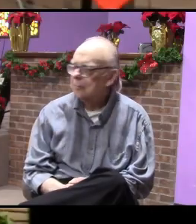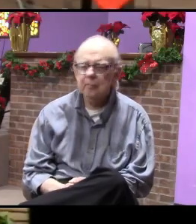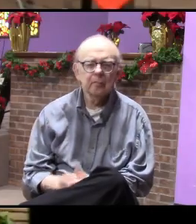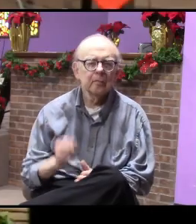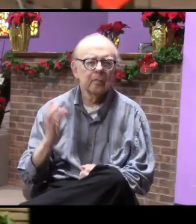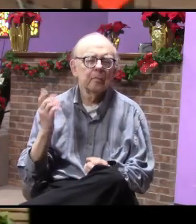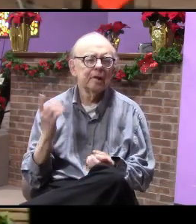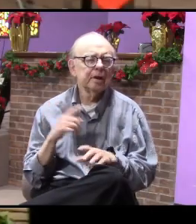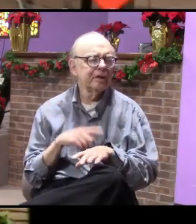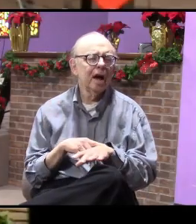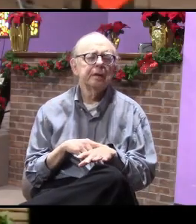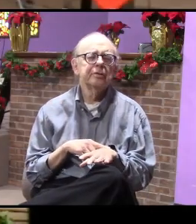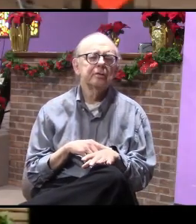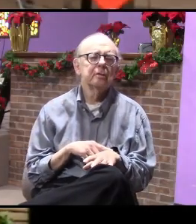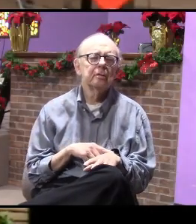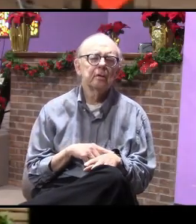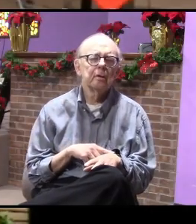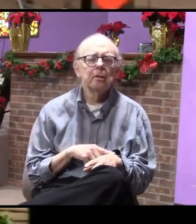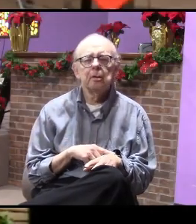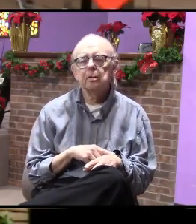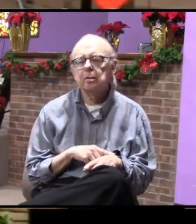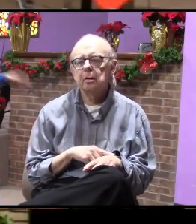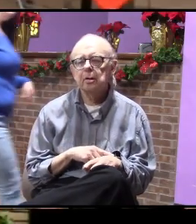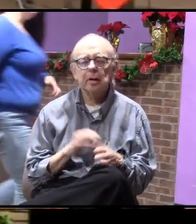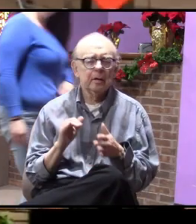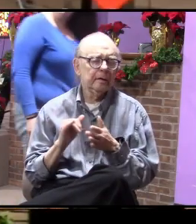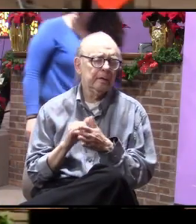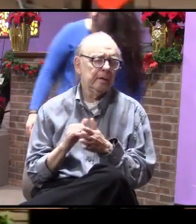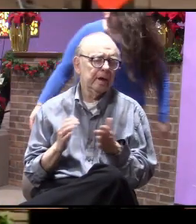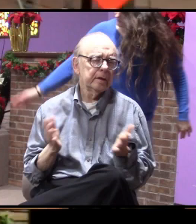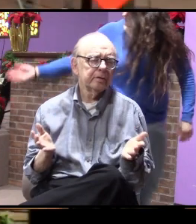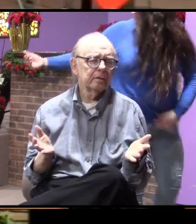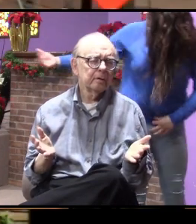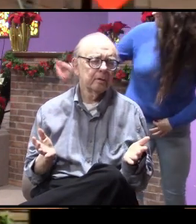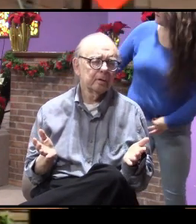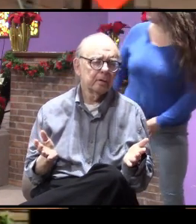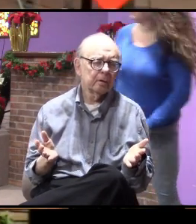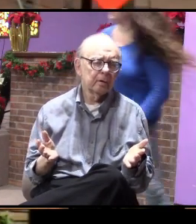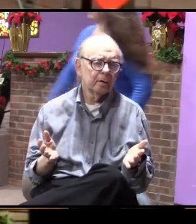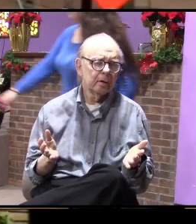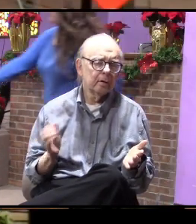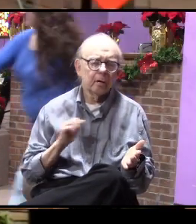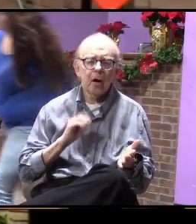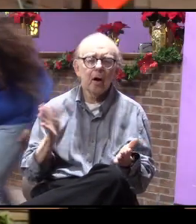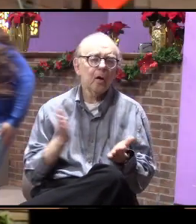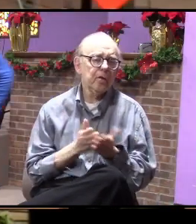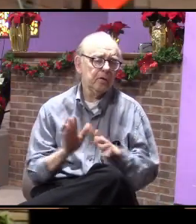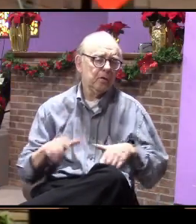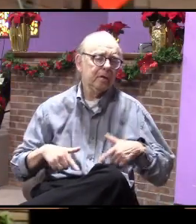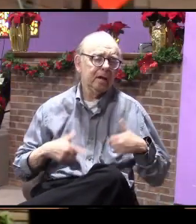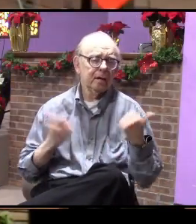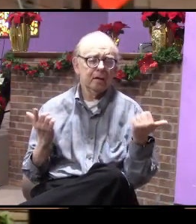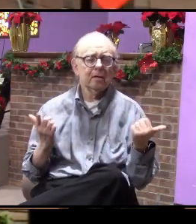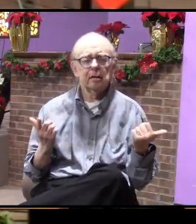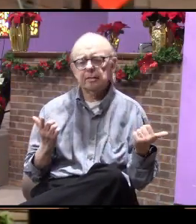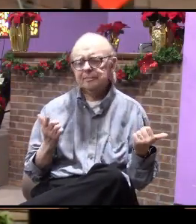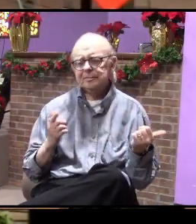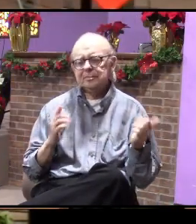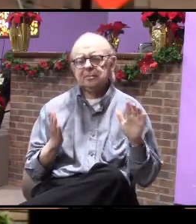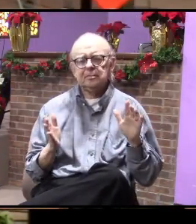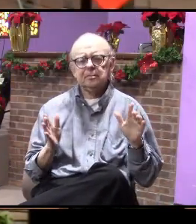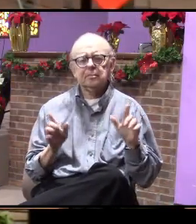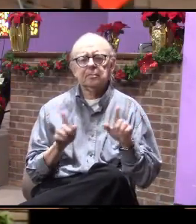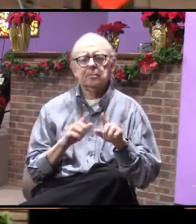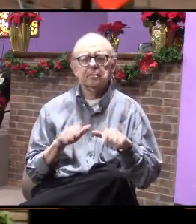There are so many times that all through life, it seems like our